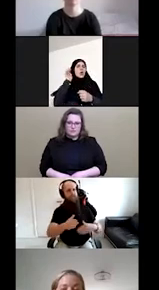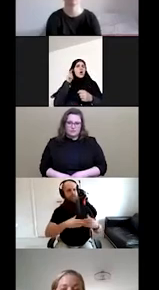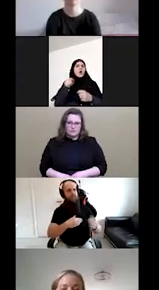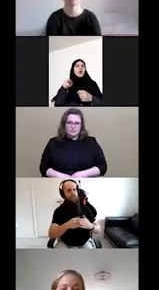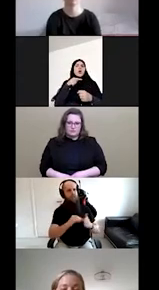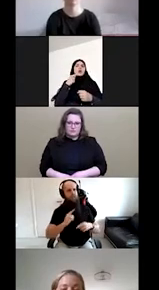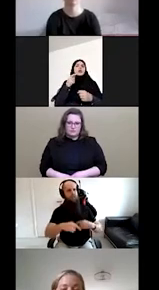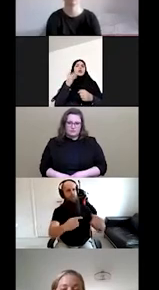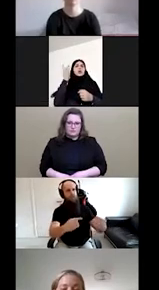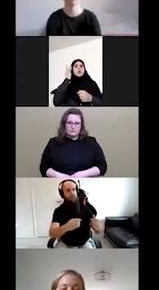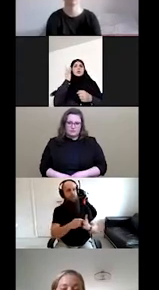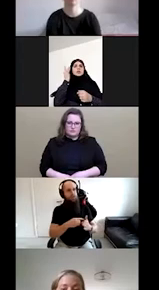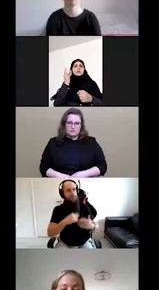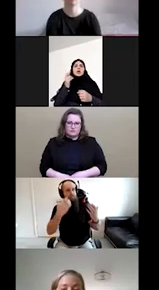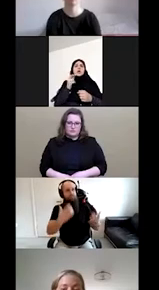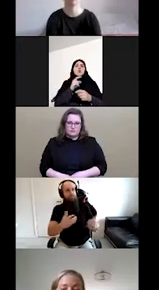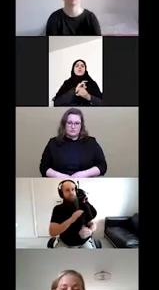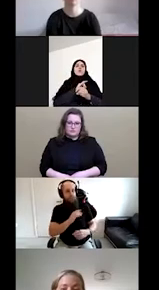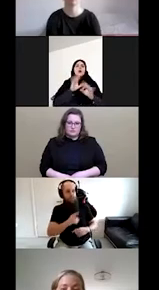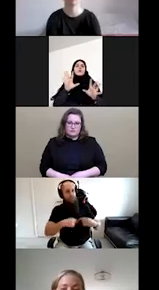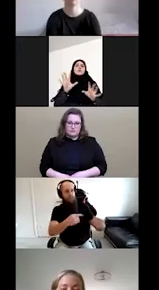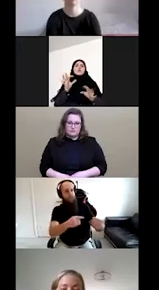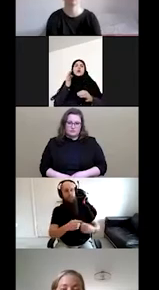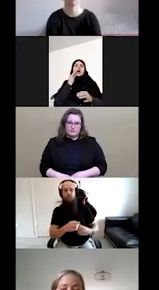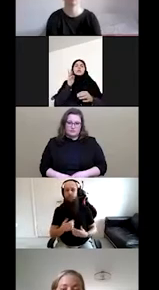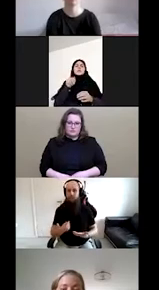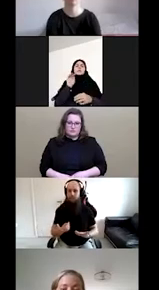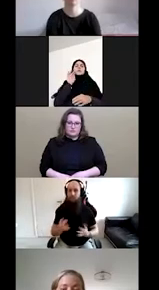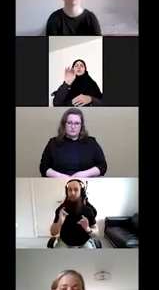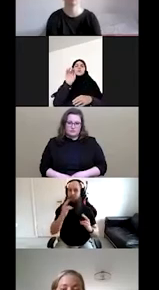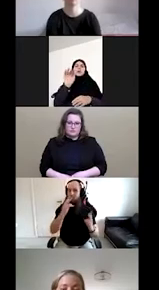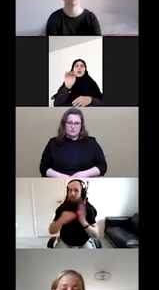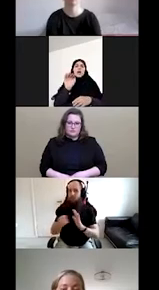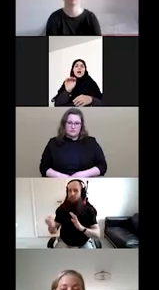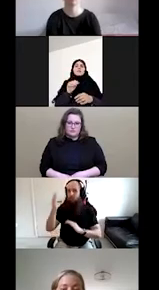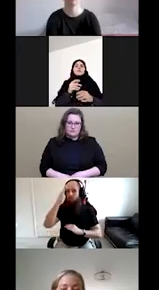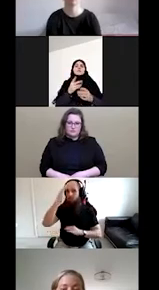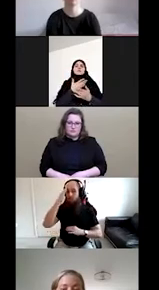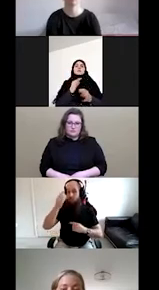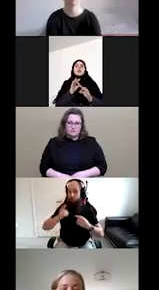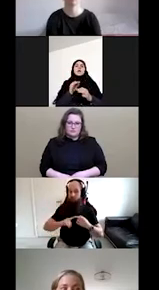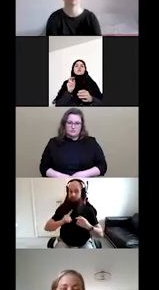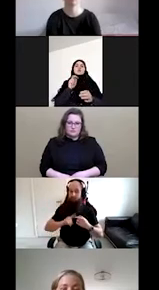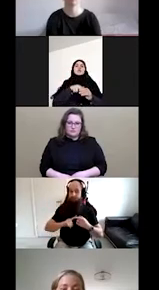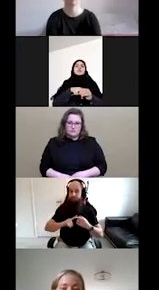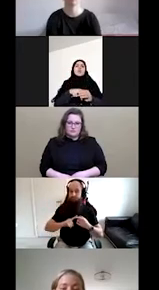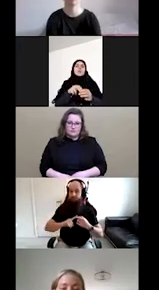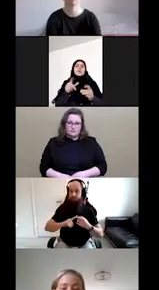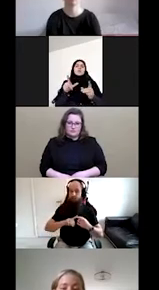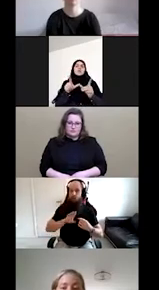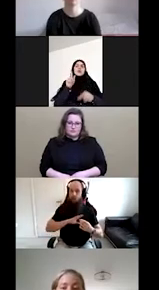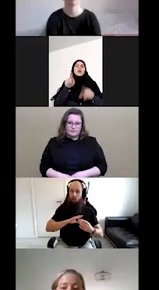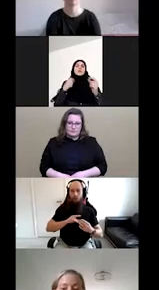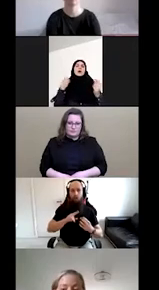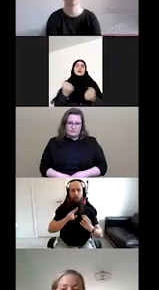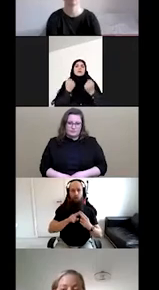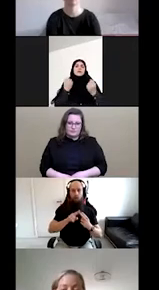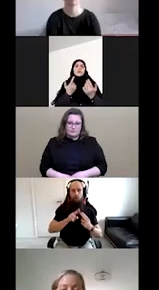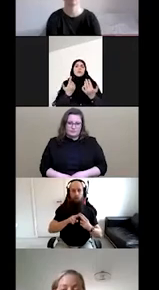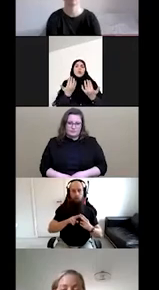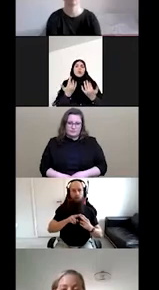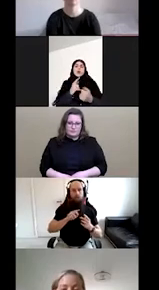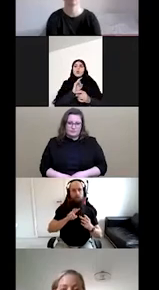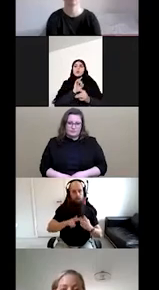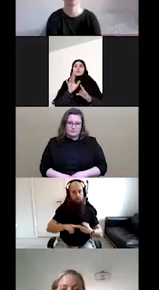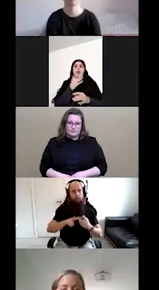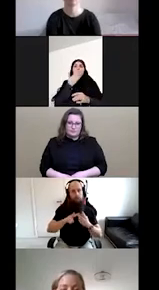them? And the way to make sure they're aware of them is to either maintain regular contact with the organizations